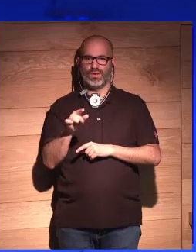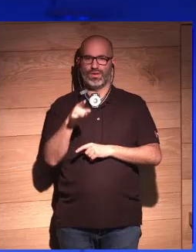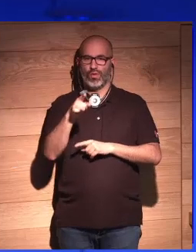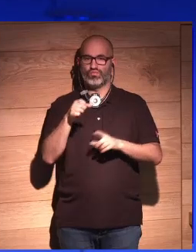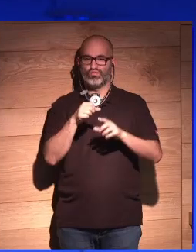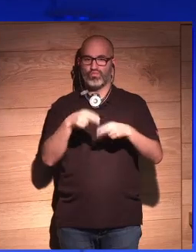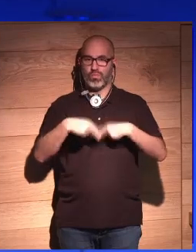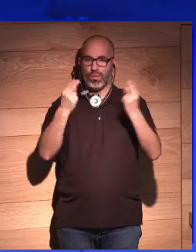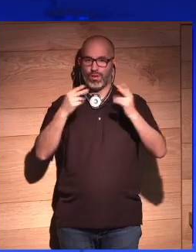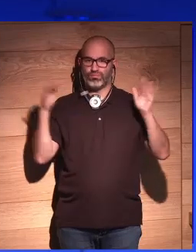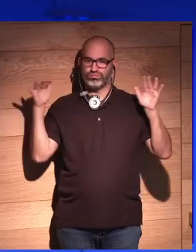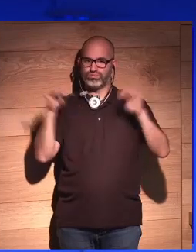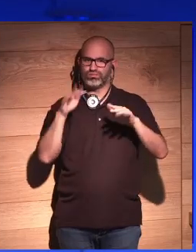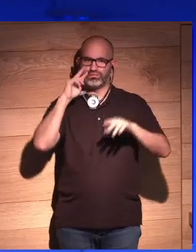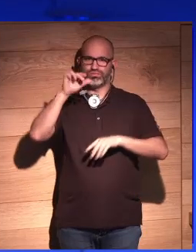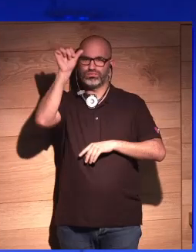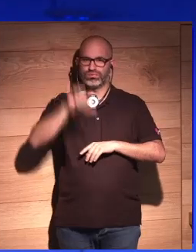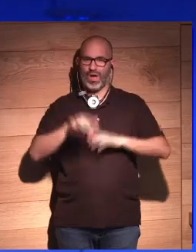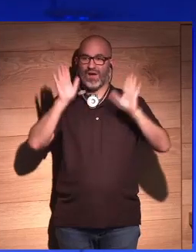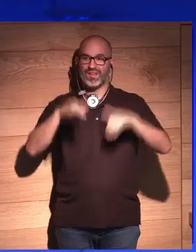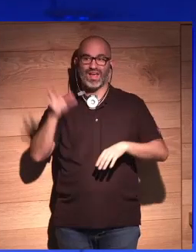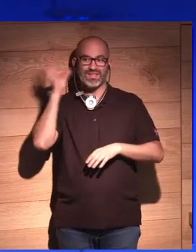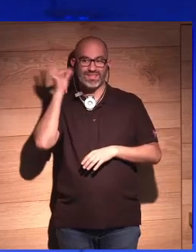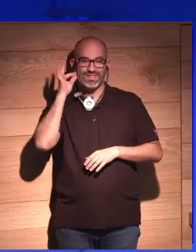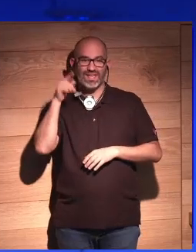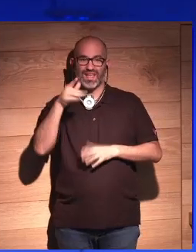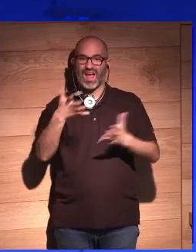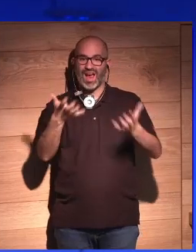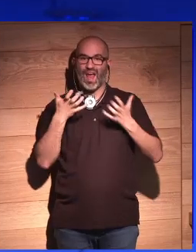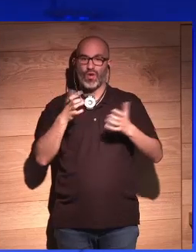an Emmy, and so it was a really remarkable ride.